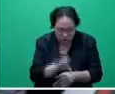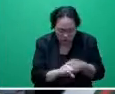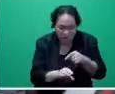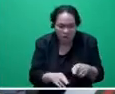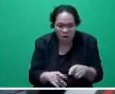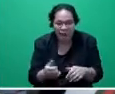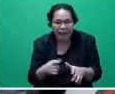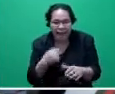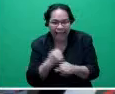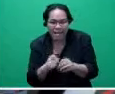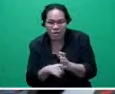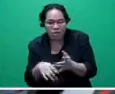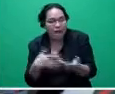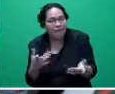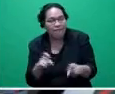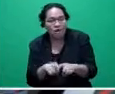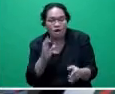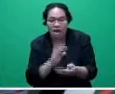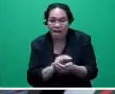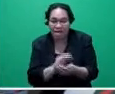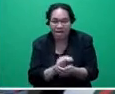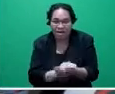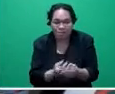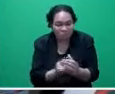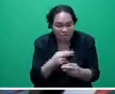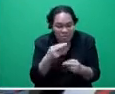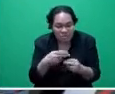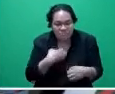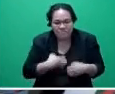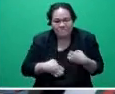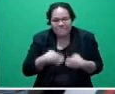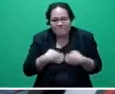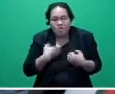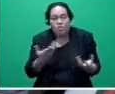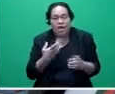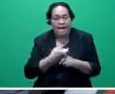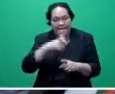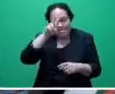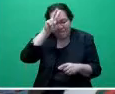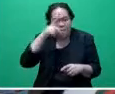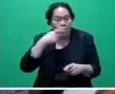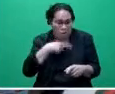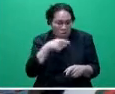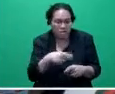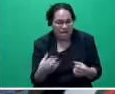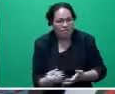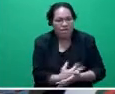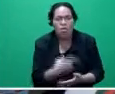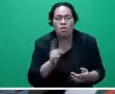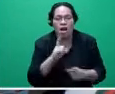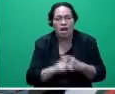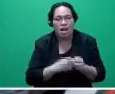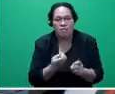drastic effect on cover growers like in Kandavu. They are already frustrated by the factors, the impact of natural disasters and climate change, the division caused